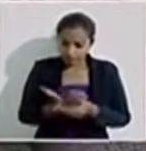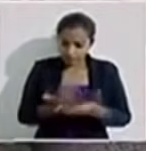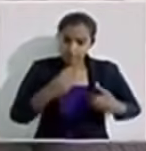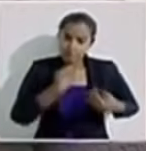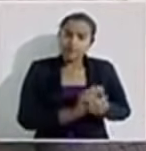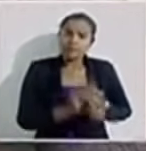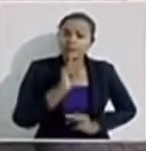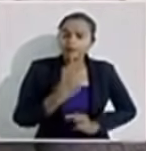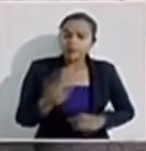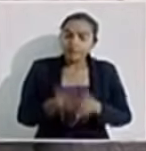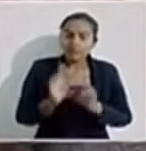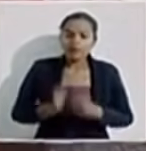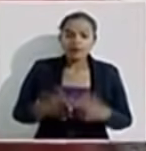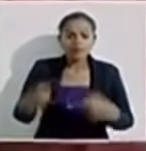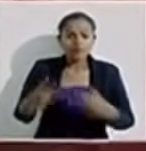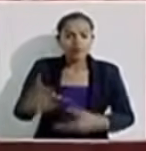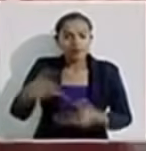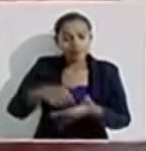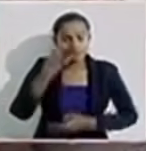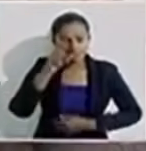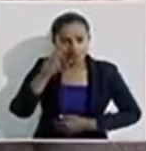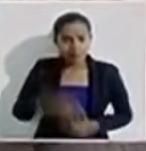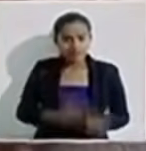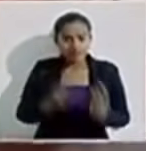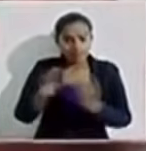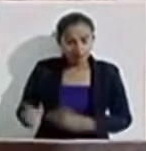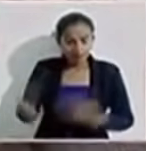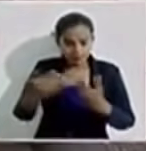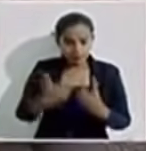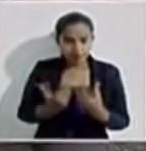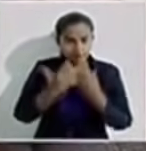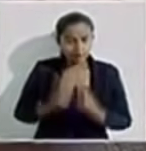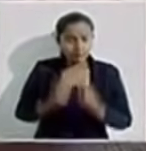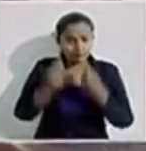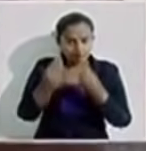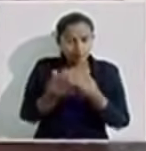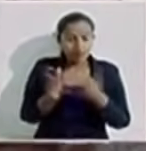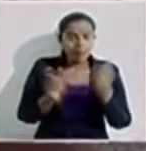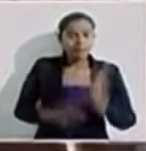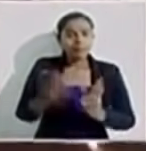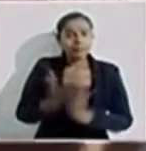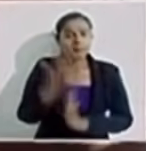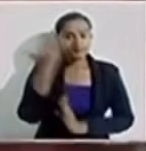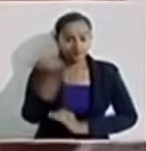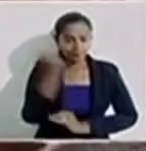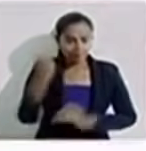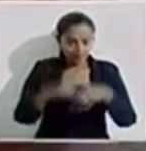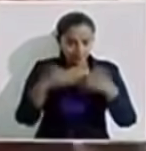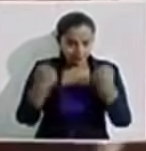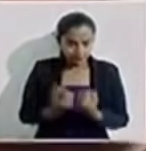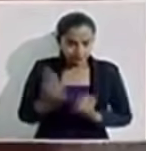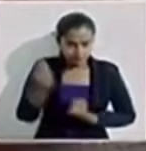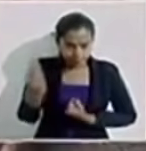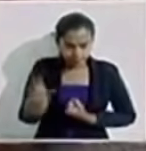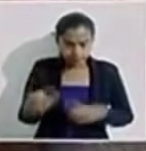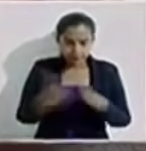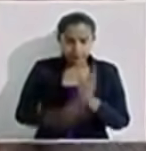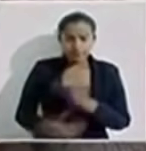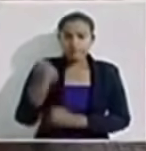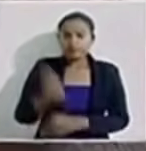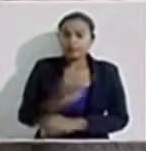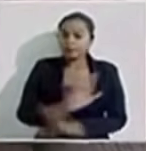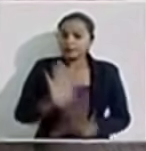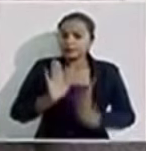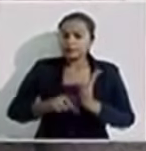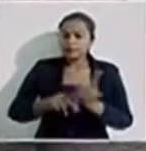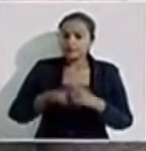One is, it is our opinion that the Human Rights Commission has not been granted such sweeping powers by the UN. Also, at a time